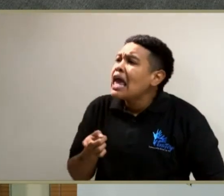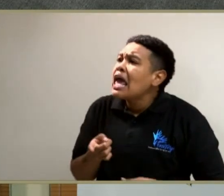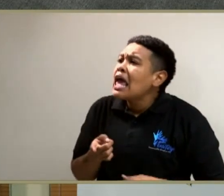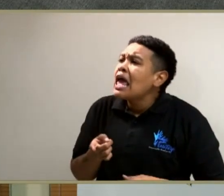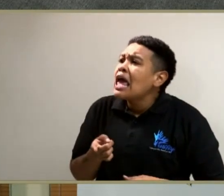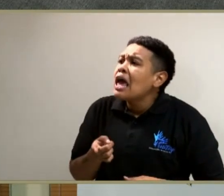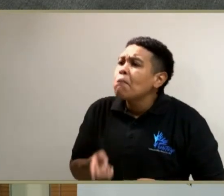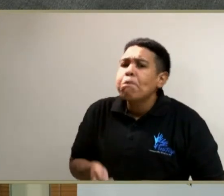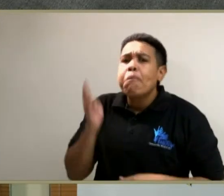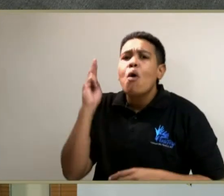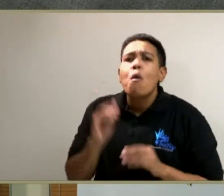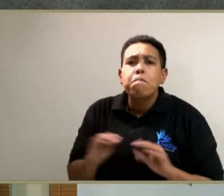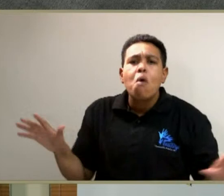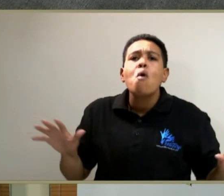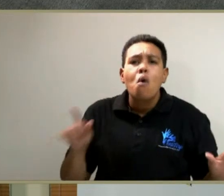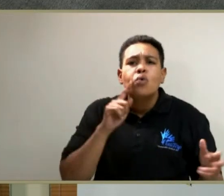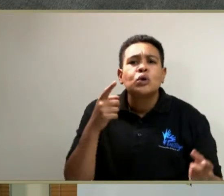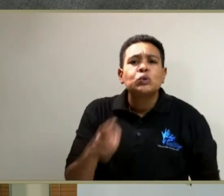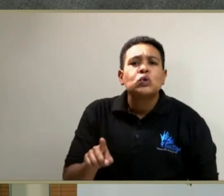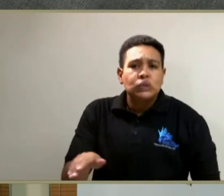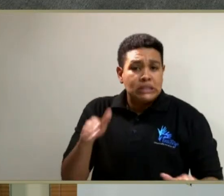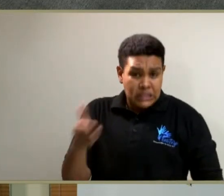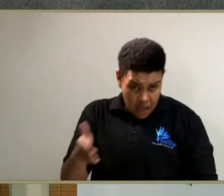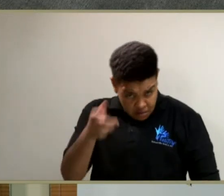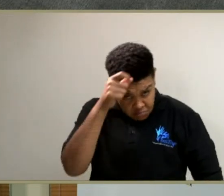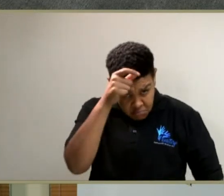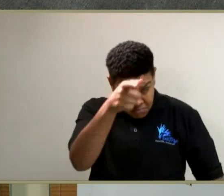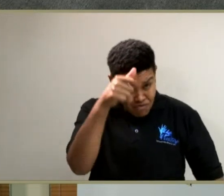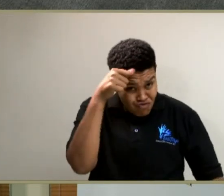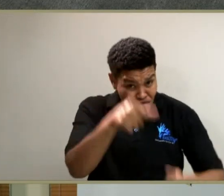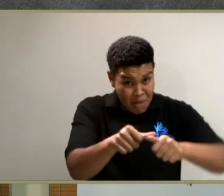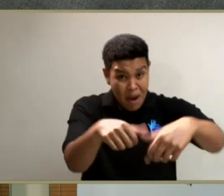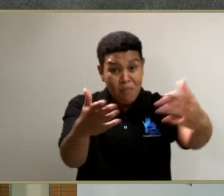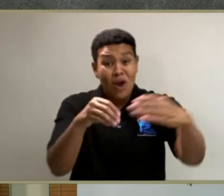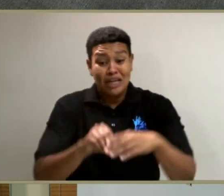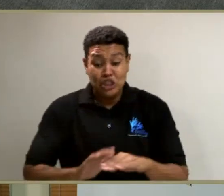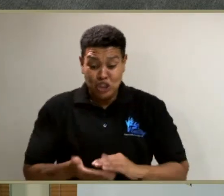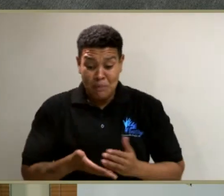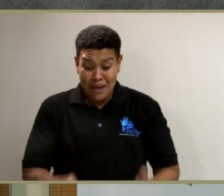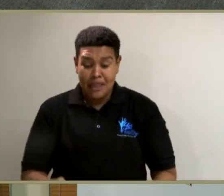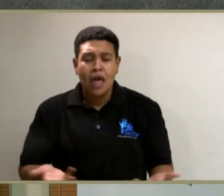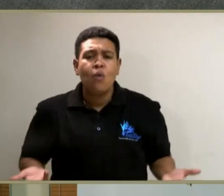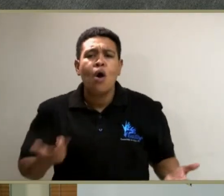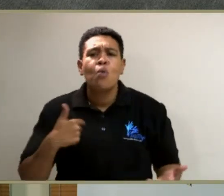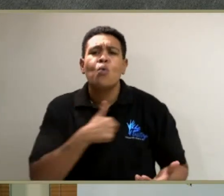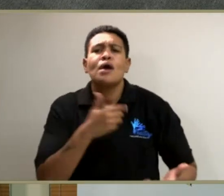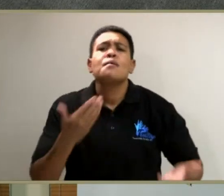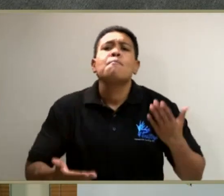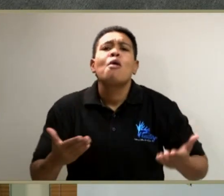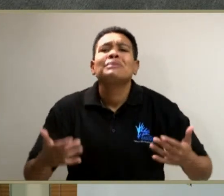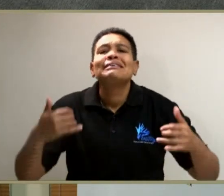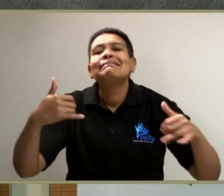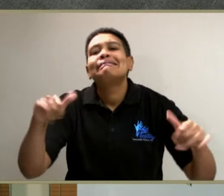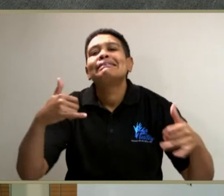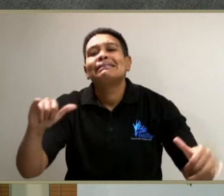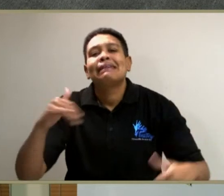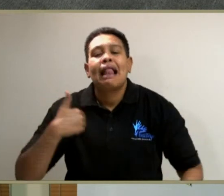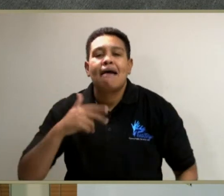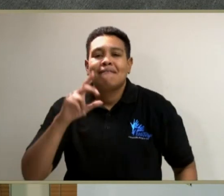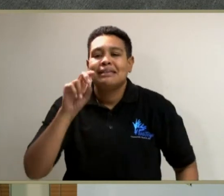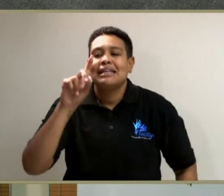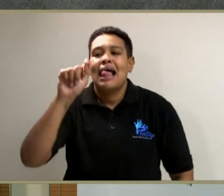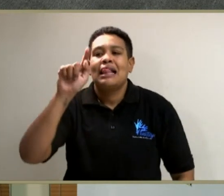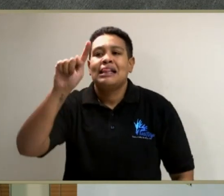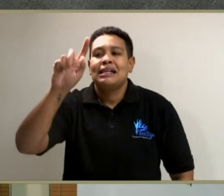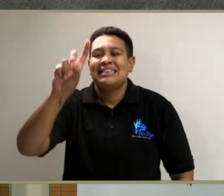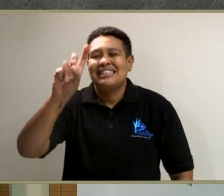high and will result in deaths. And also remember that in Jamaica, we probably do still have a Delta variant